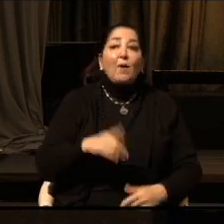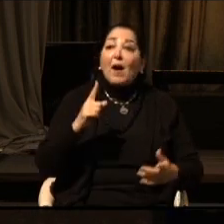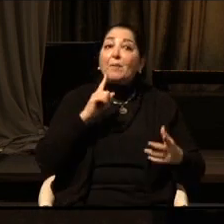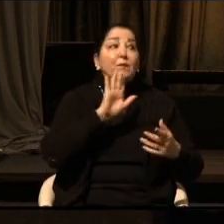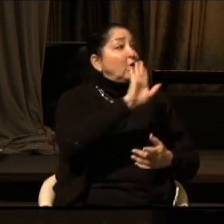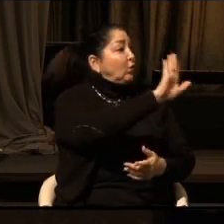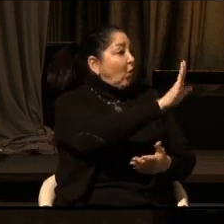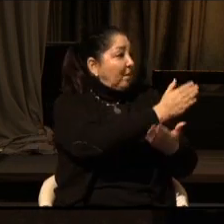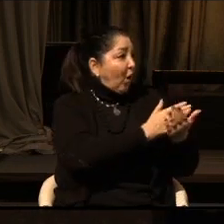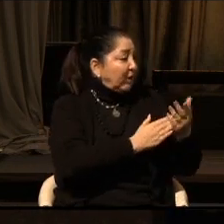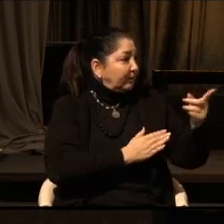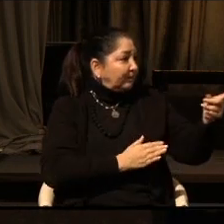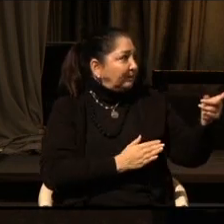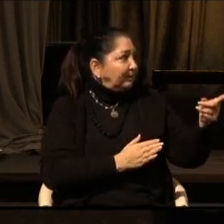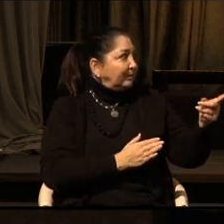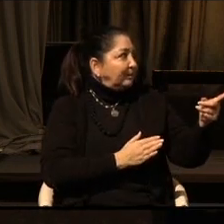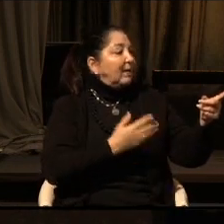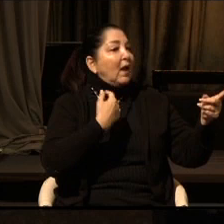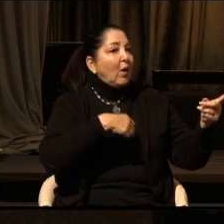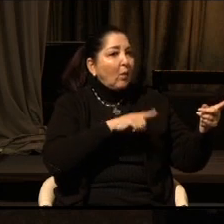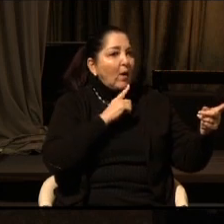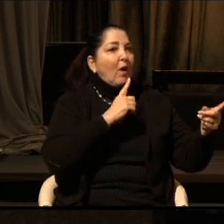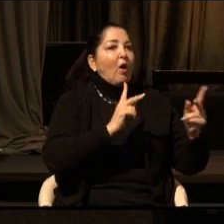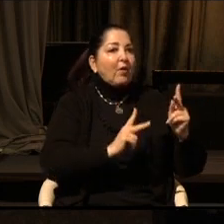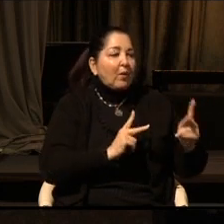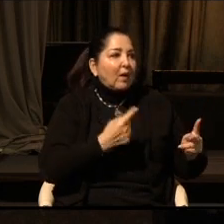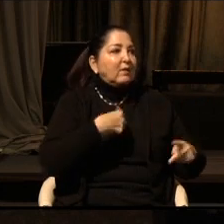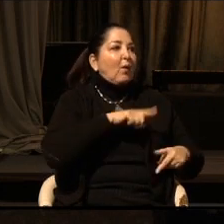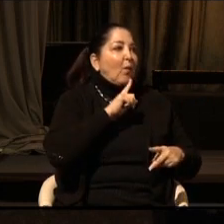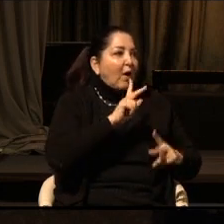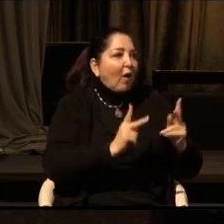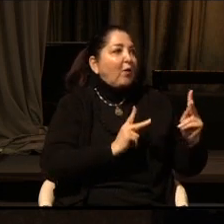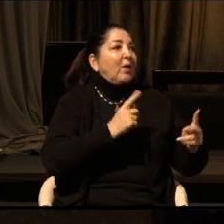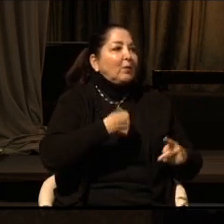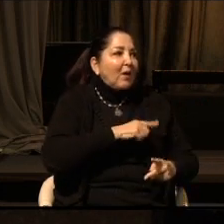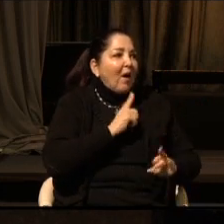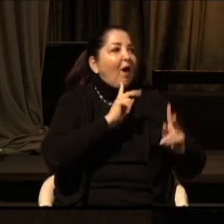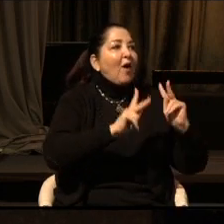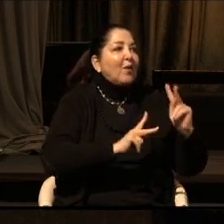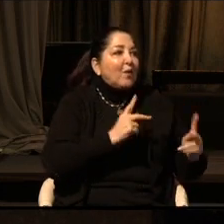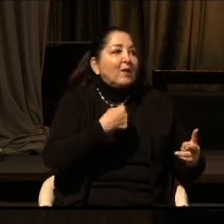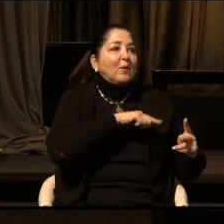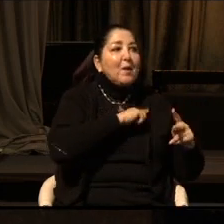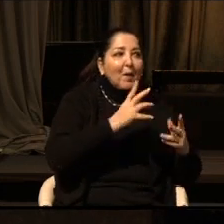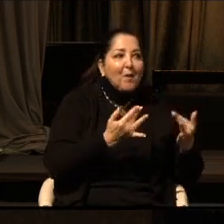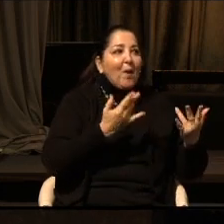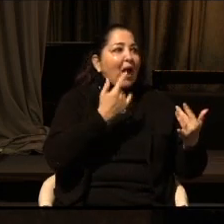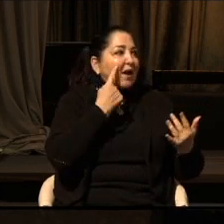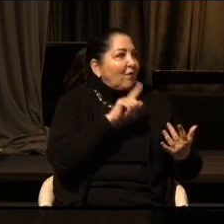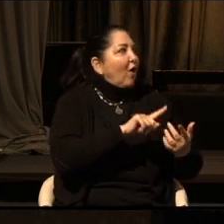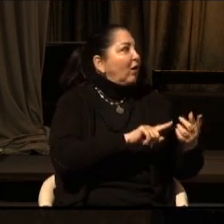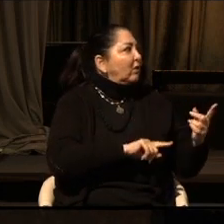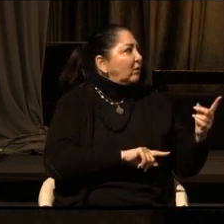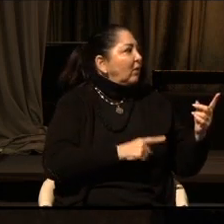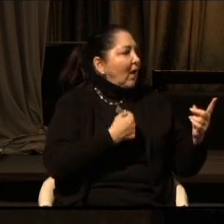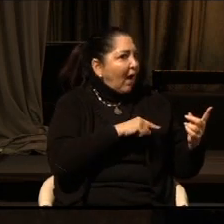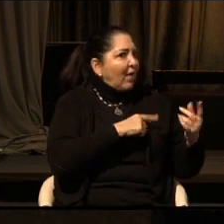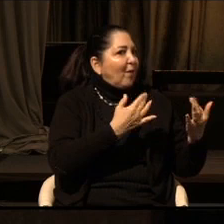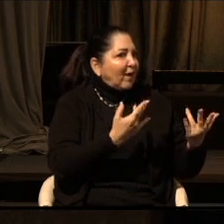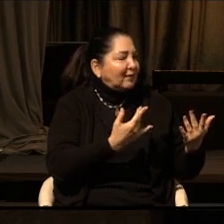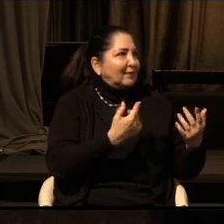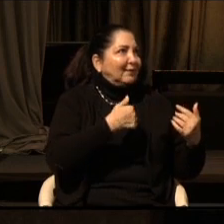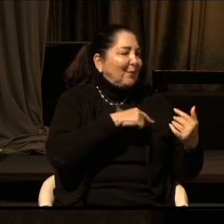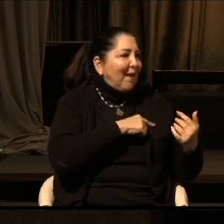part. We are the ones, we are the ones, we've been waiting. We are